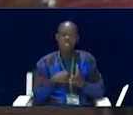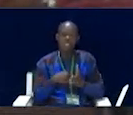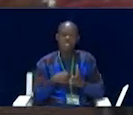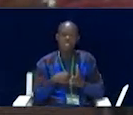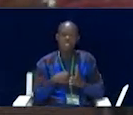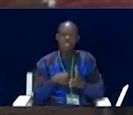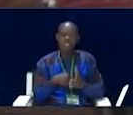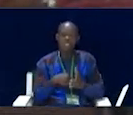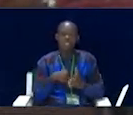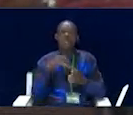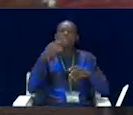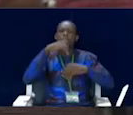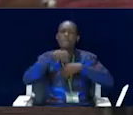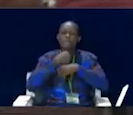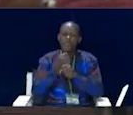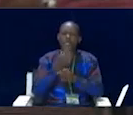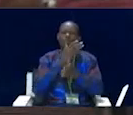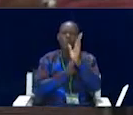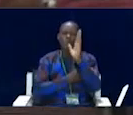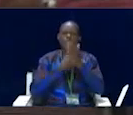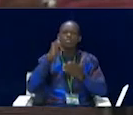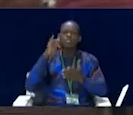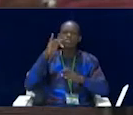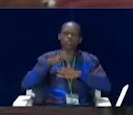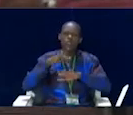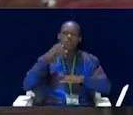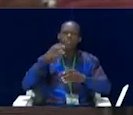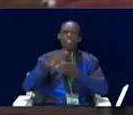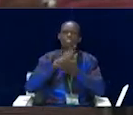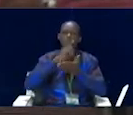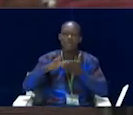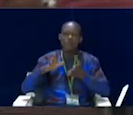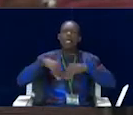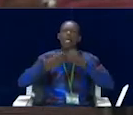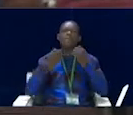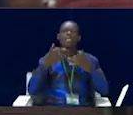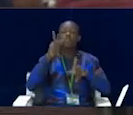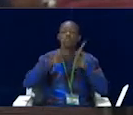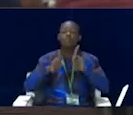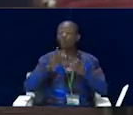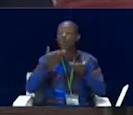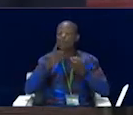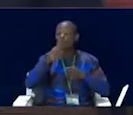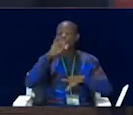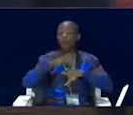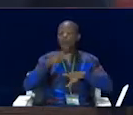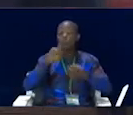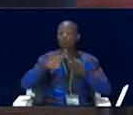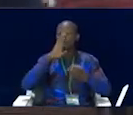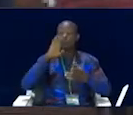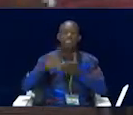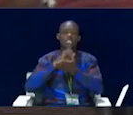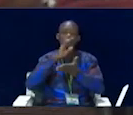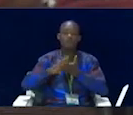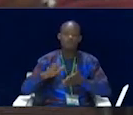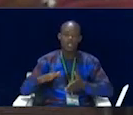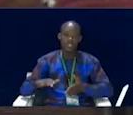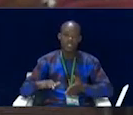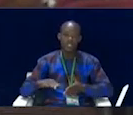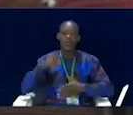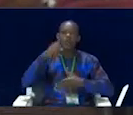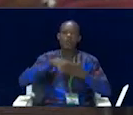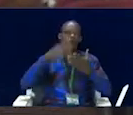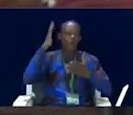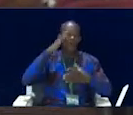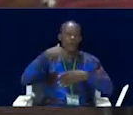God makes your touch divine. How many of us want our touch to be divine tonight? What is better than receiving a divine touch